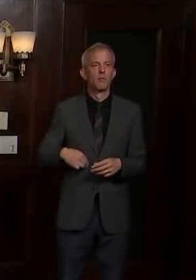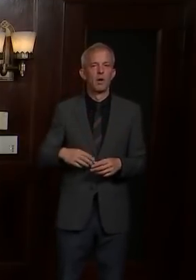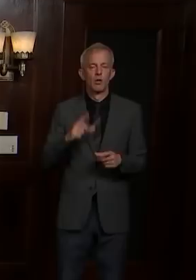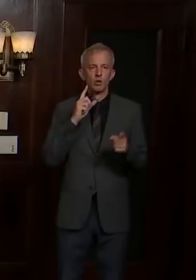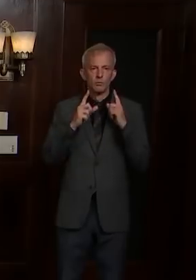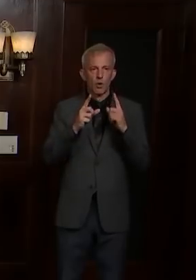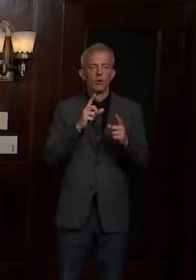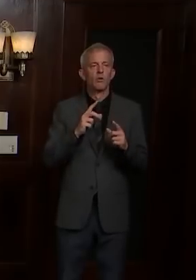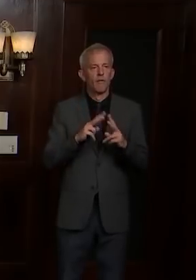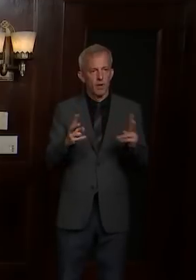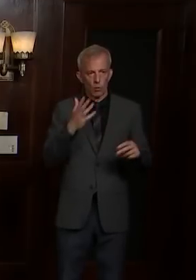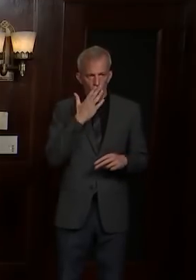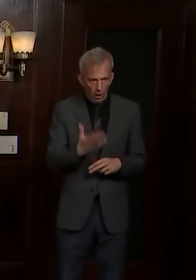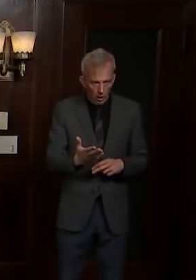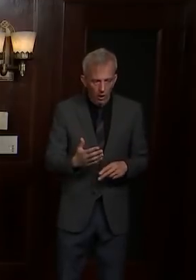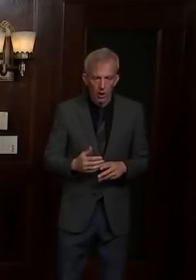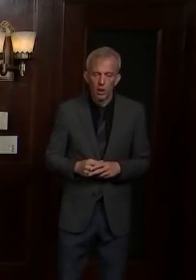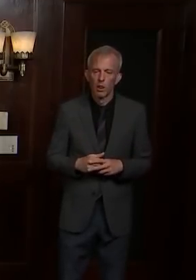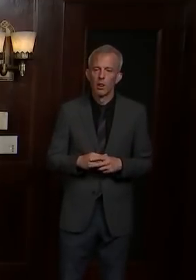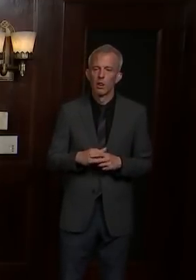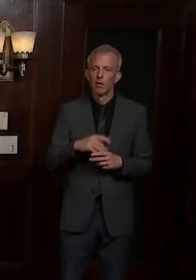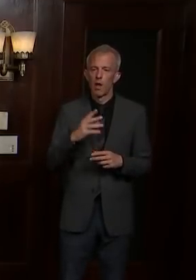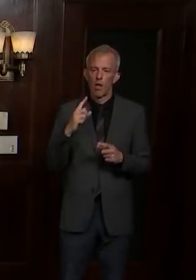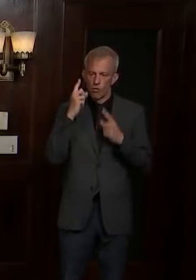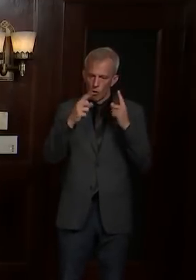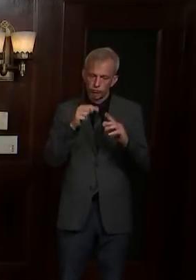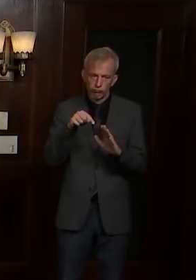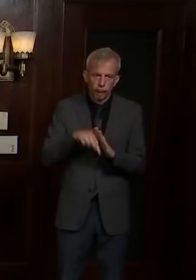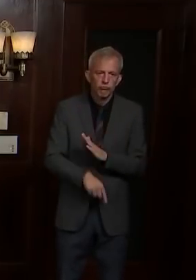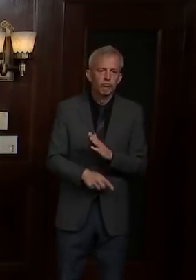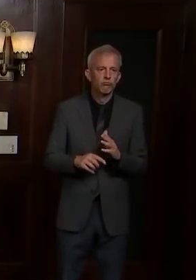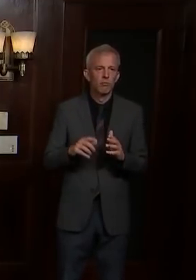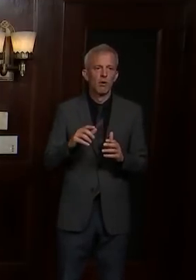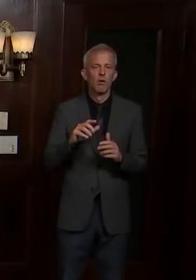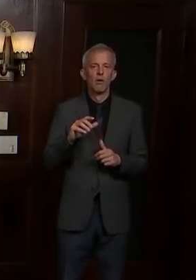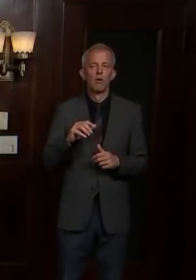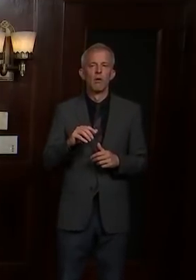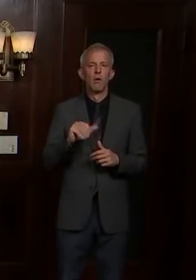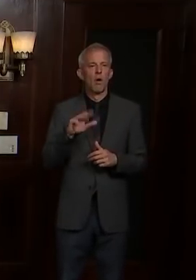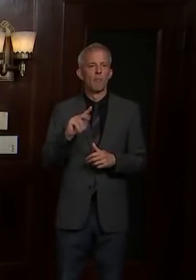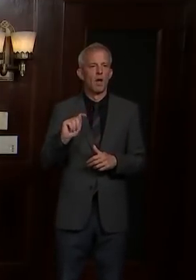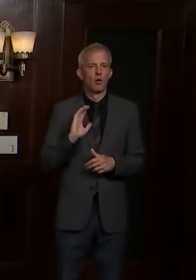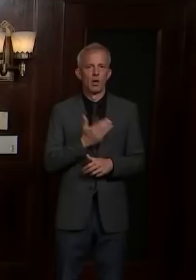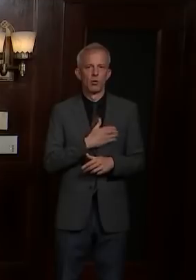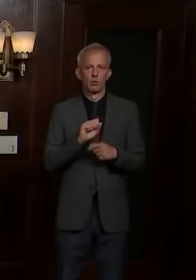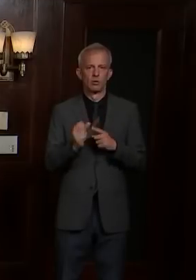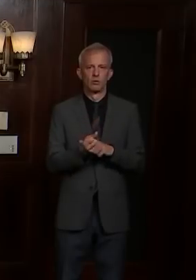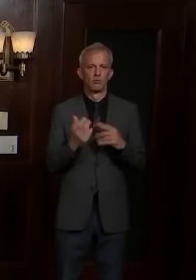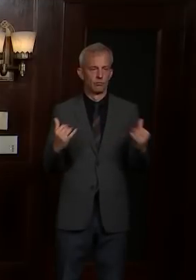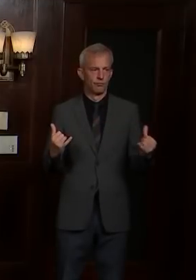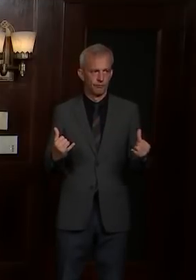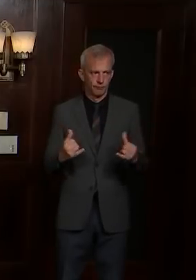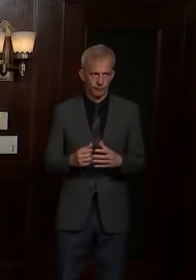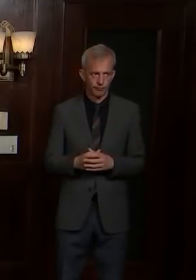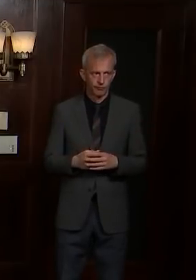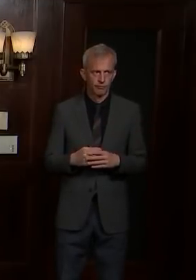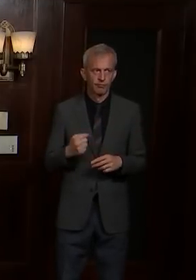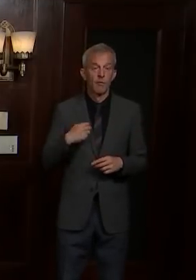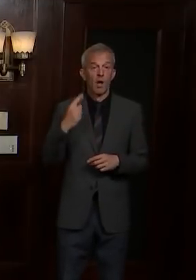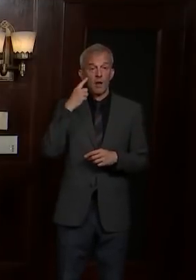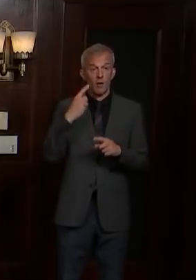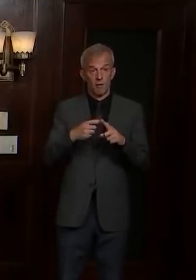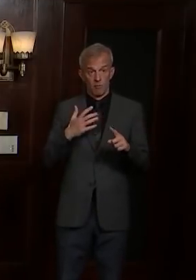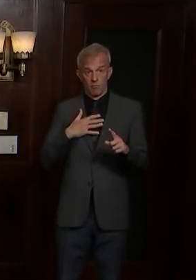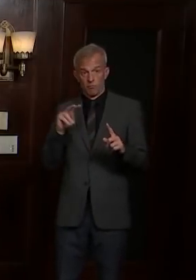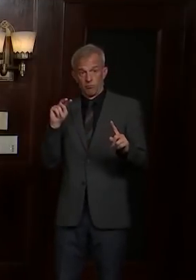really eloquently and thoughtfully about where we are right now. And I think from where I'm